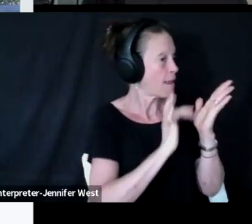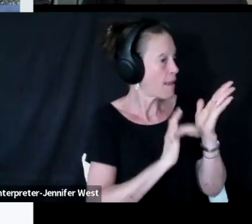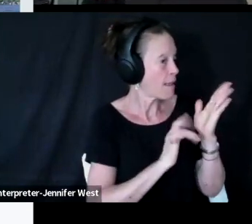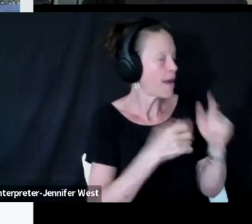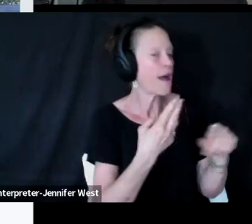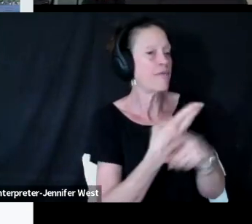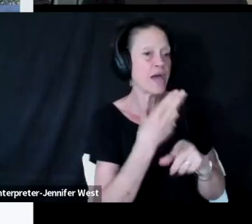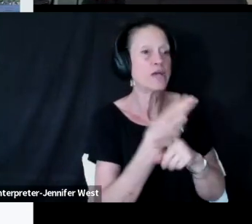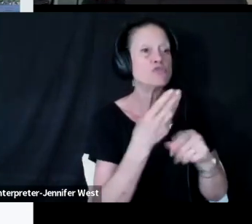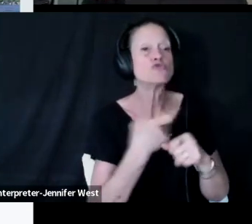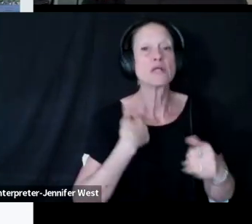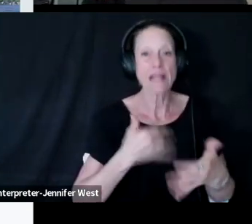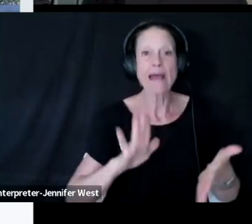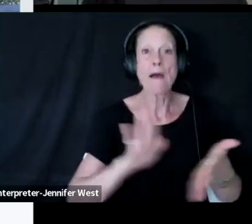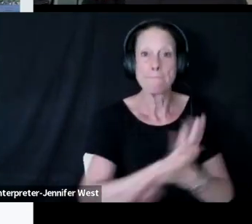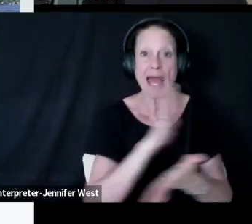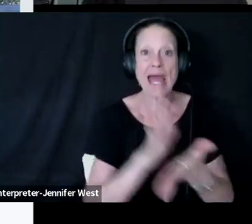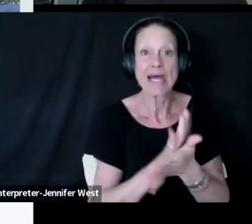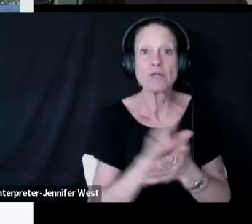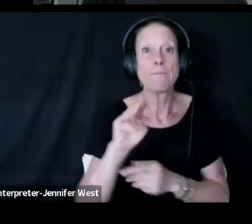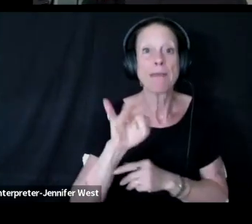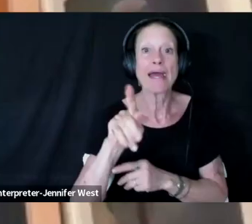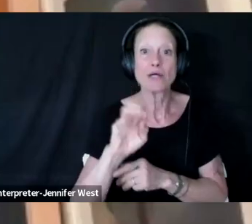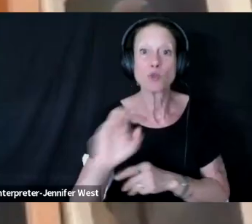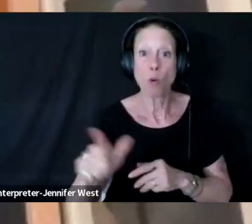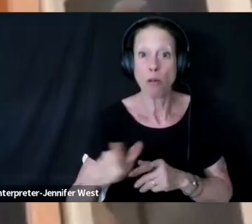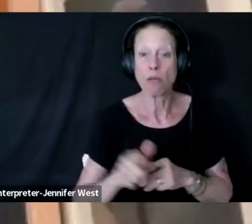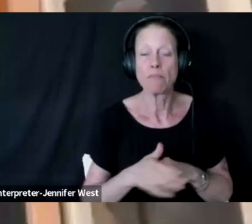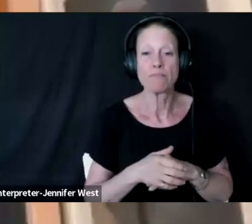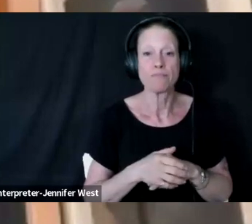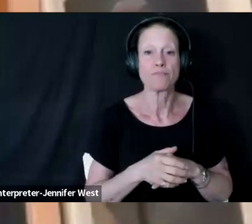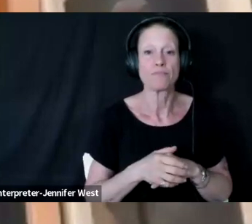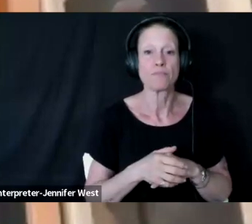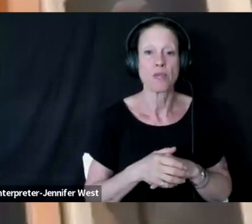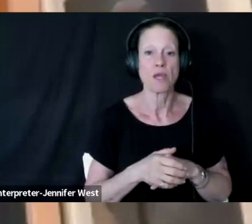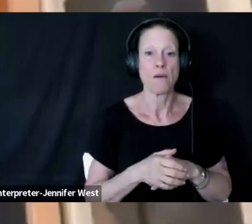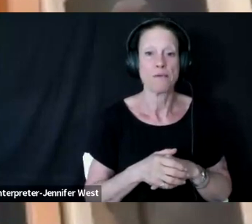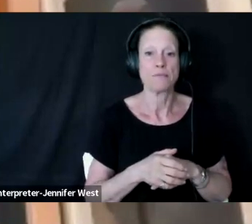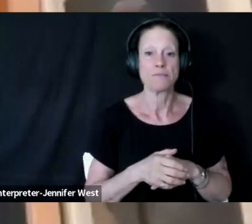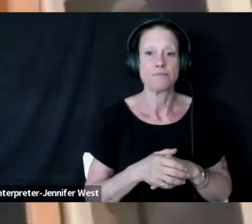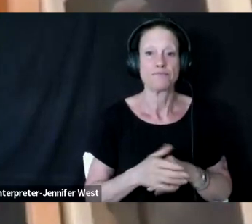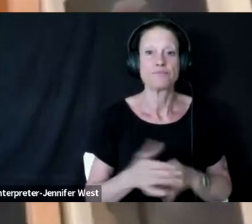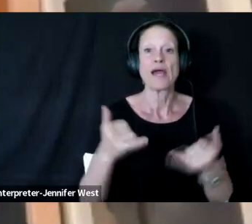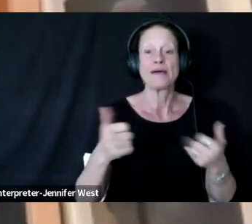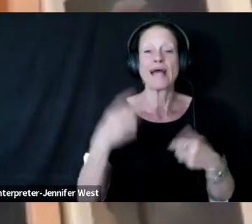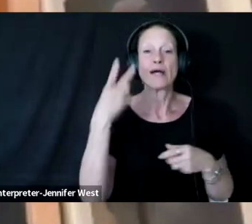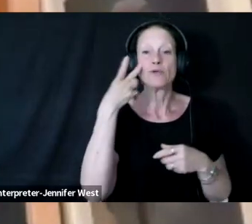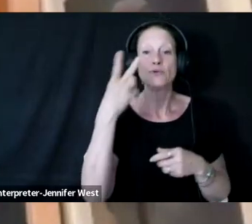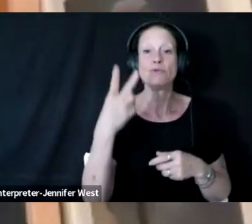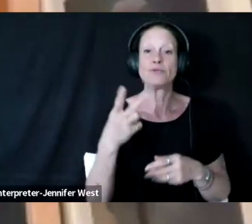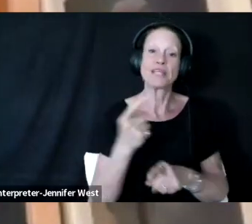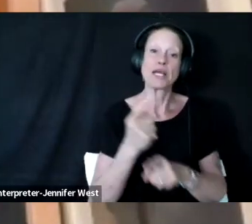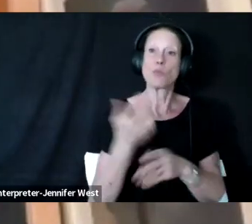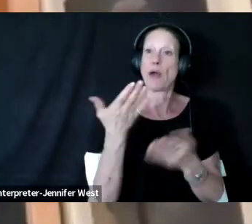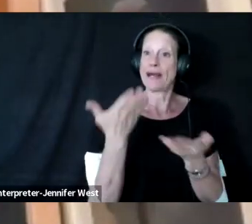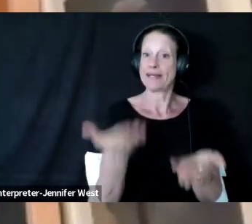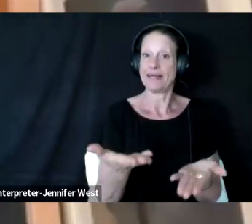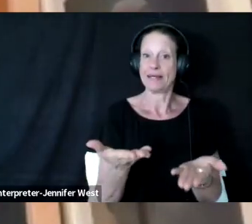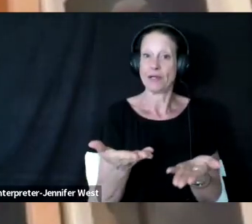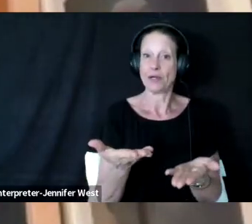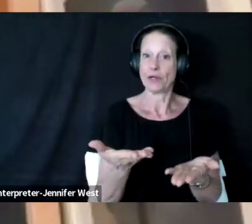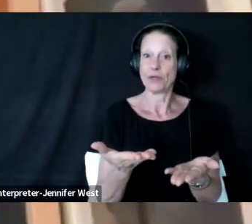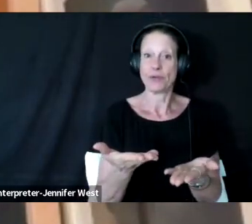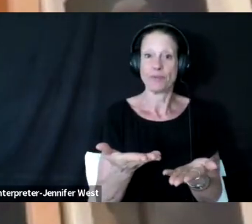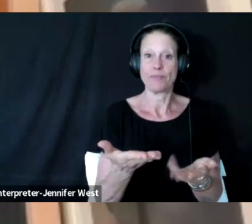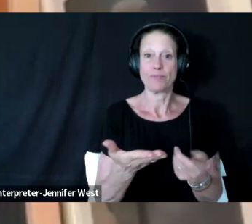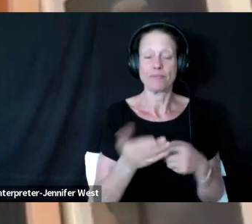give you a quick sense of what that looks like. I'm going to exit the screen. And as you can see right here, um, just want to